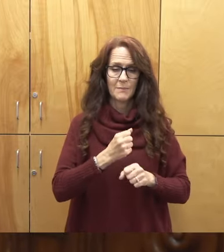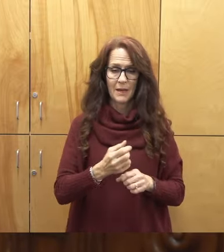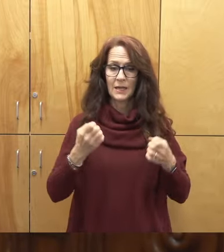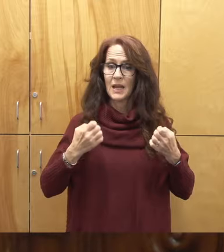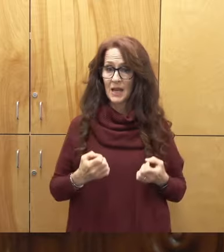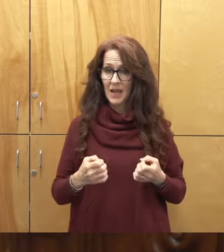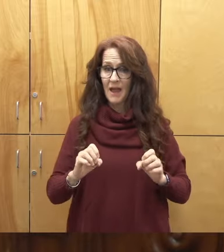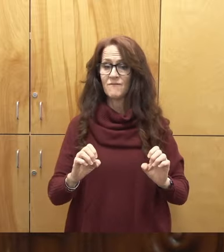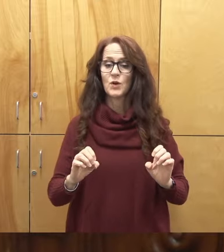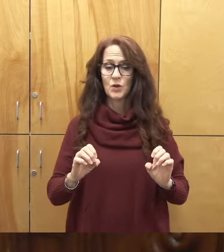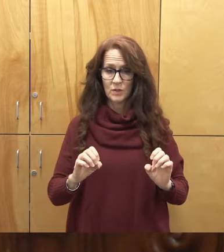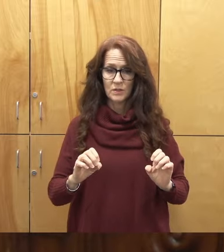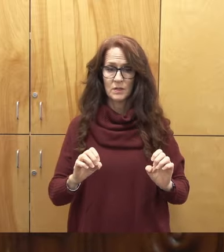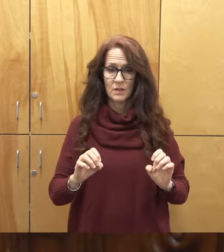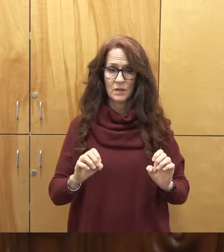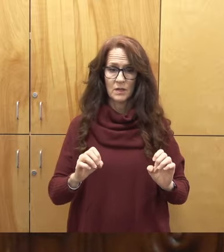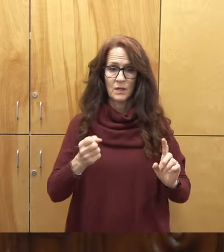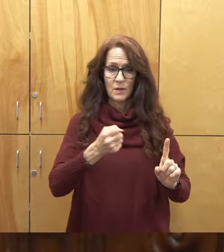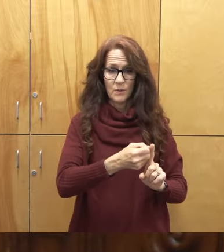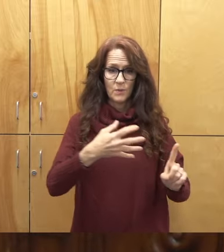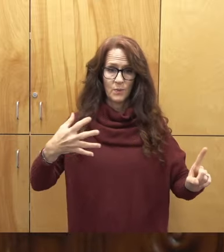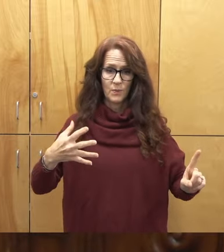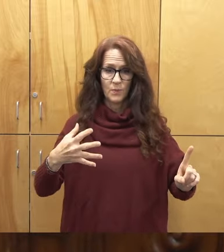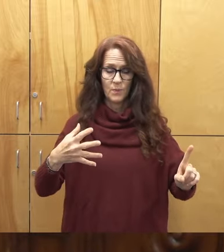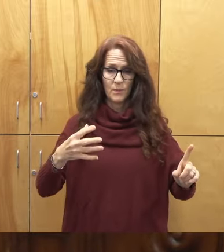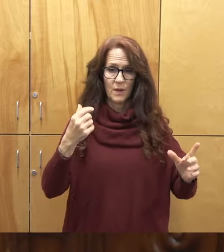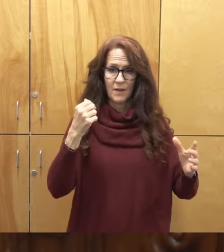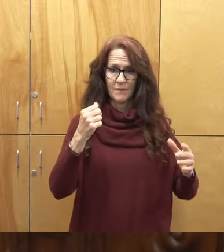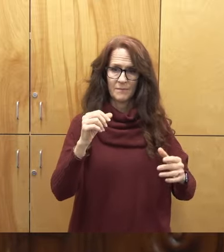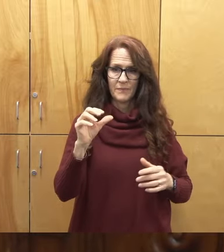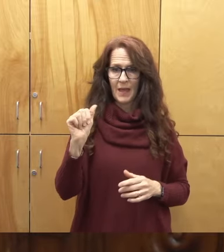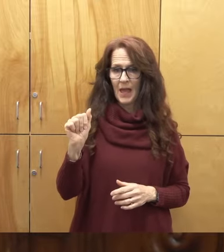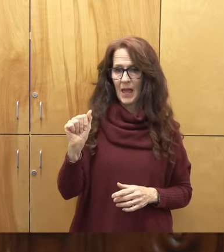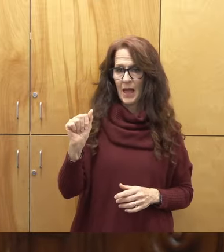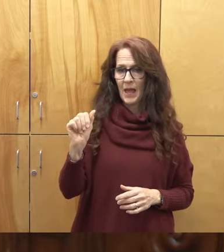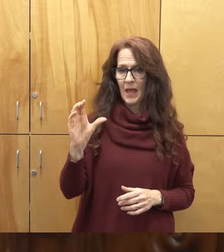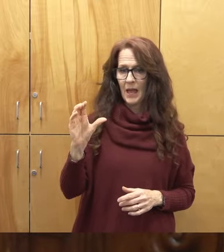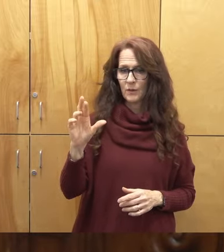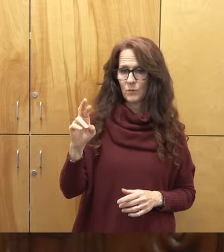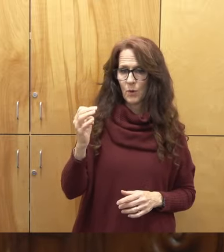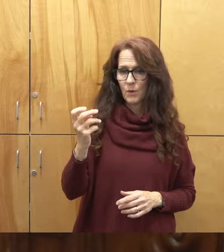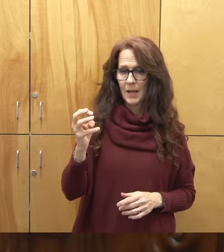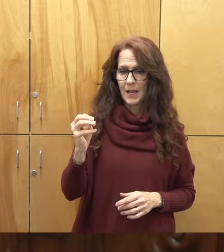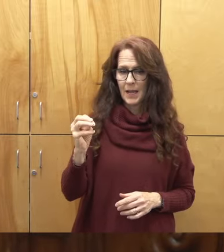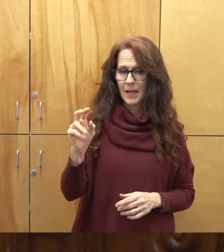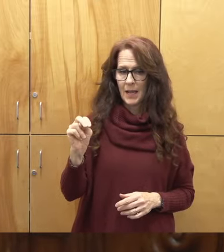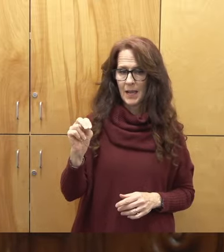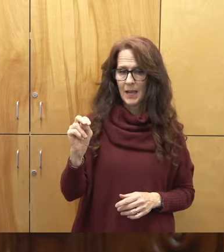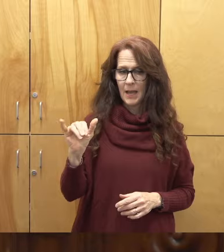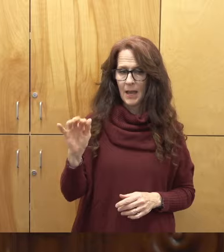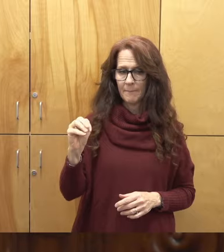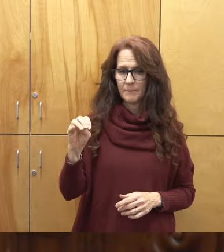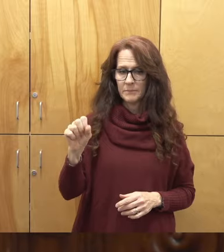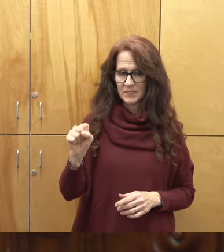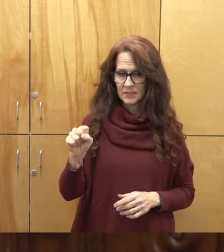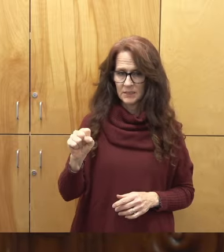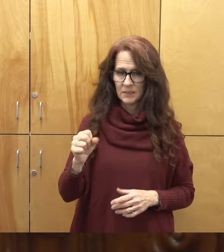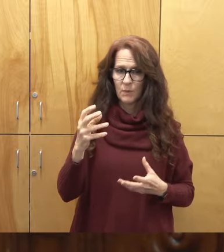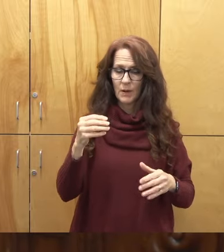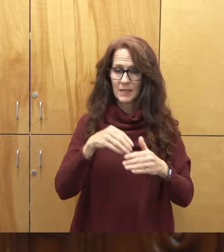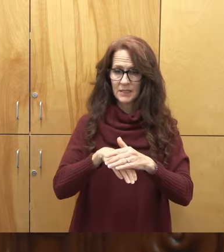effort to spell out acronyms, because if we truly want this to be a document that's accessible to